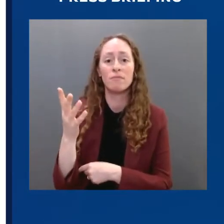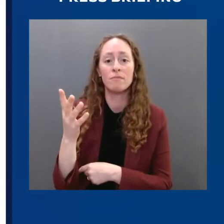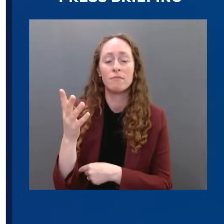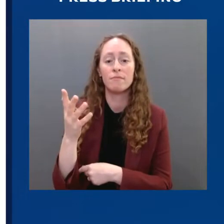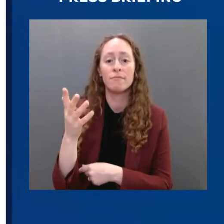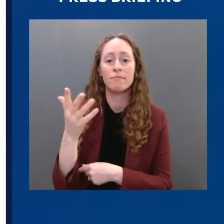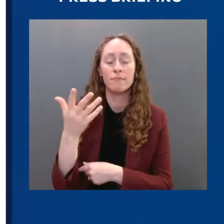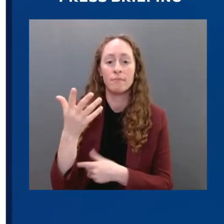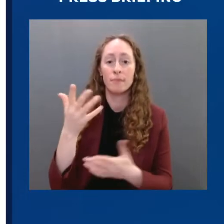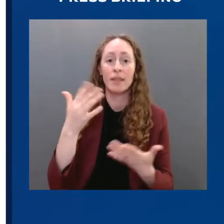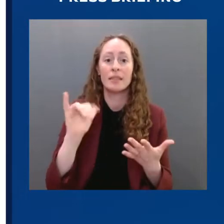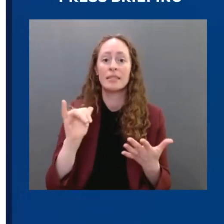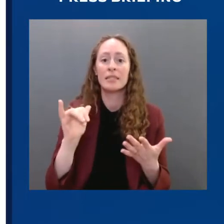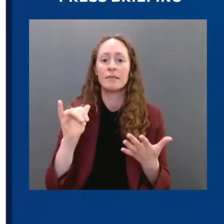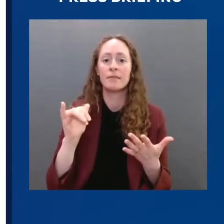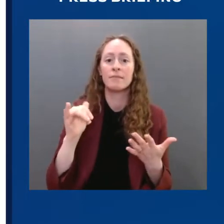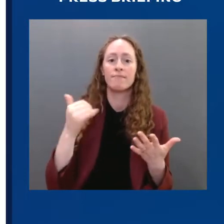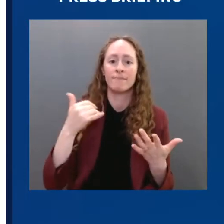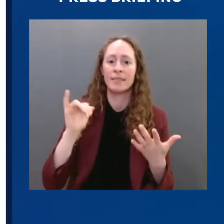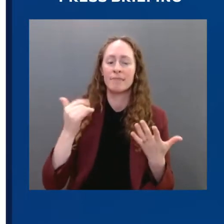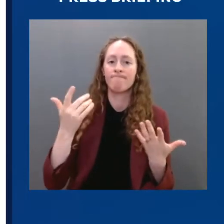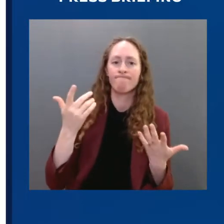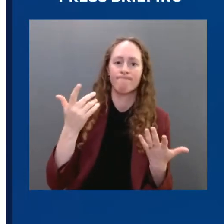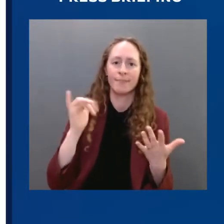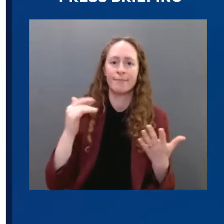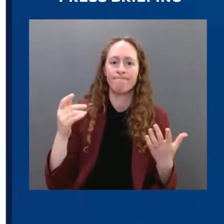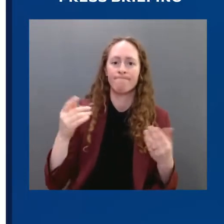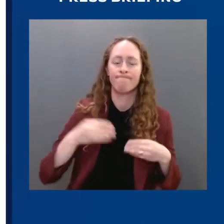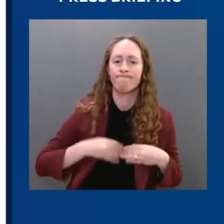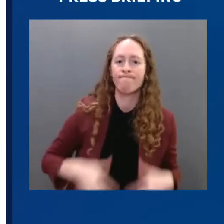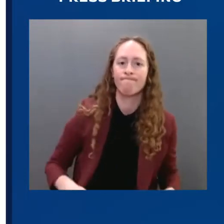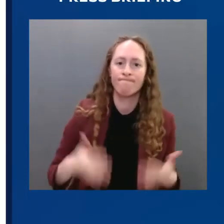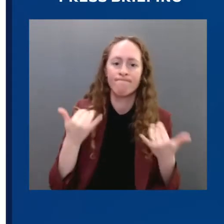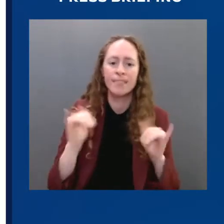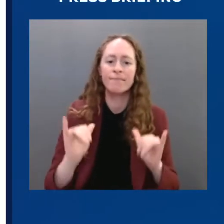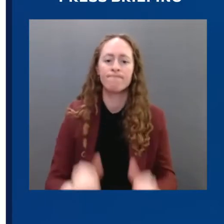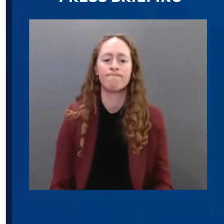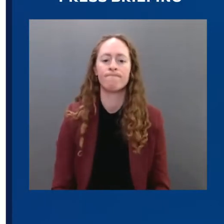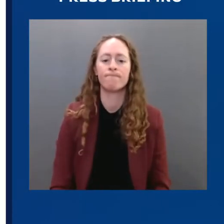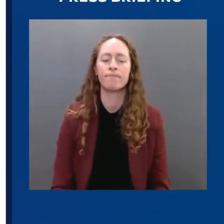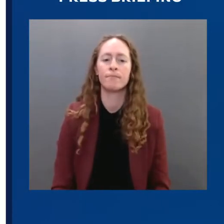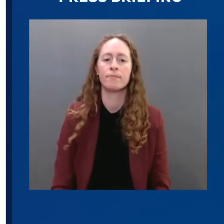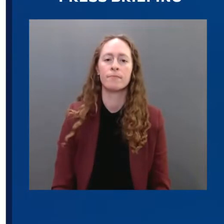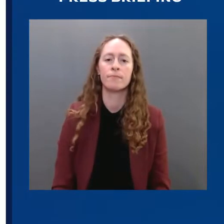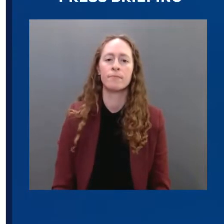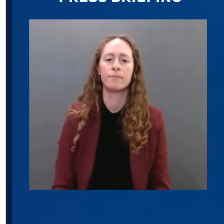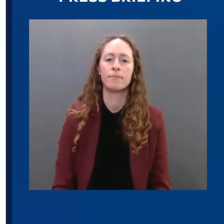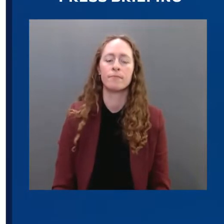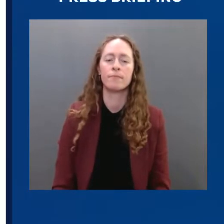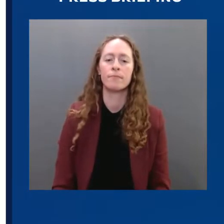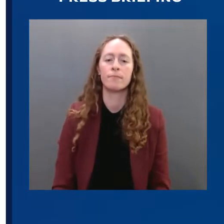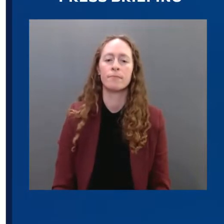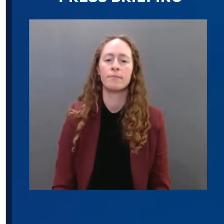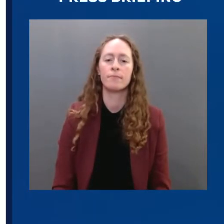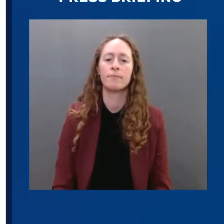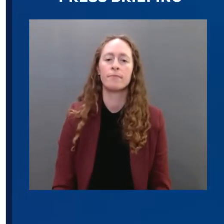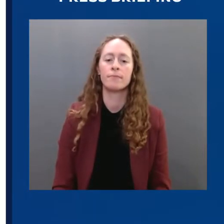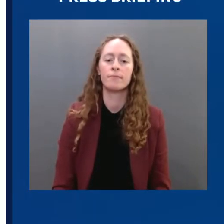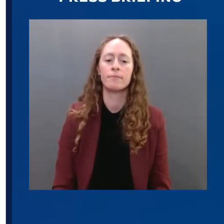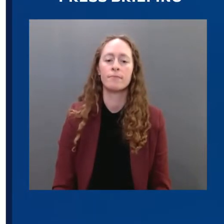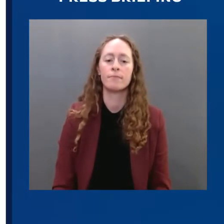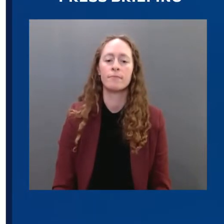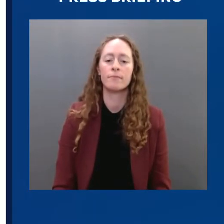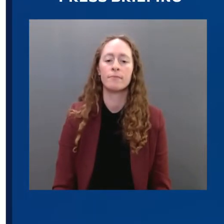all compared to other Omicron subvariants. Next slide. More on